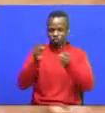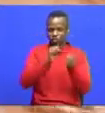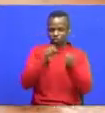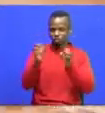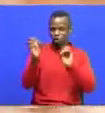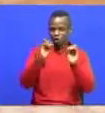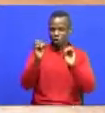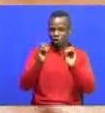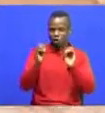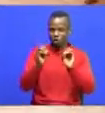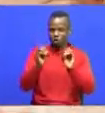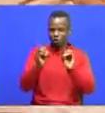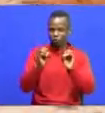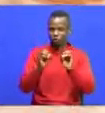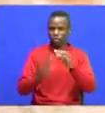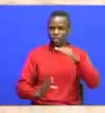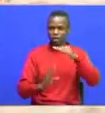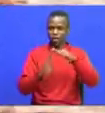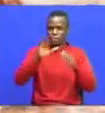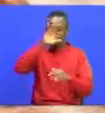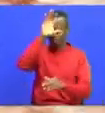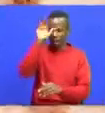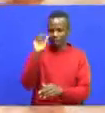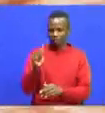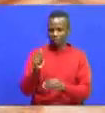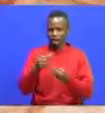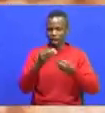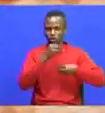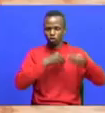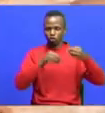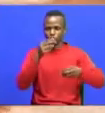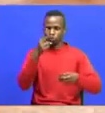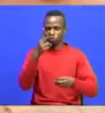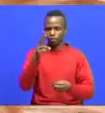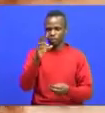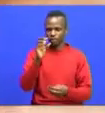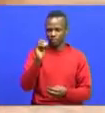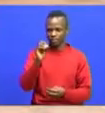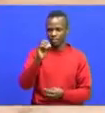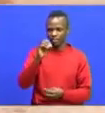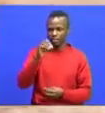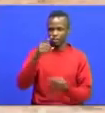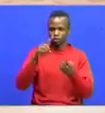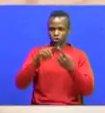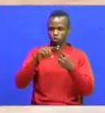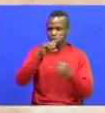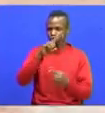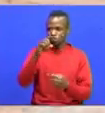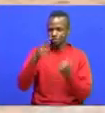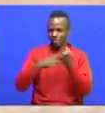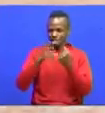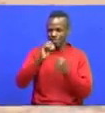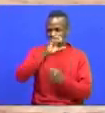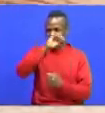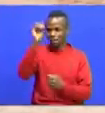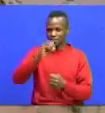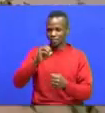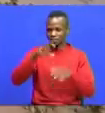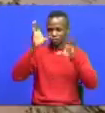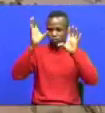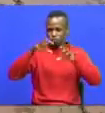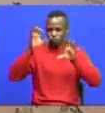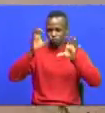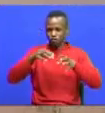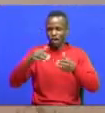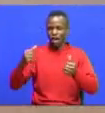equatorial parts of the Greater Horn of Africa, contributing 20-70% of the annual total rainfall. The start of the season will likely occur early